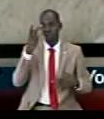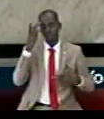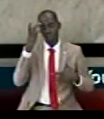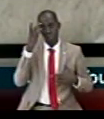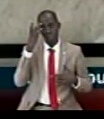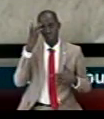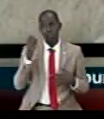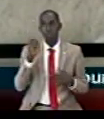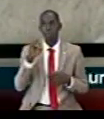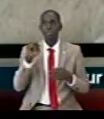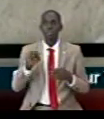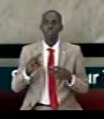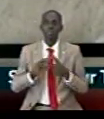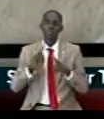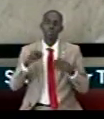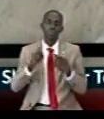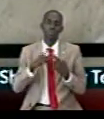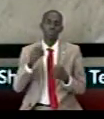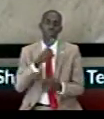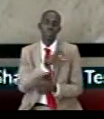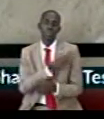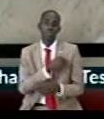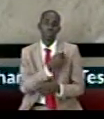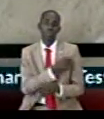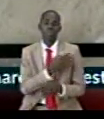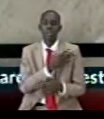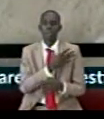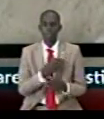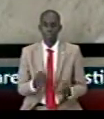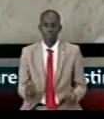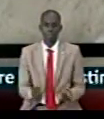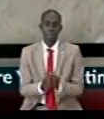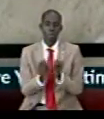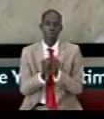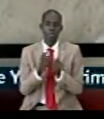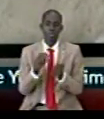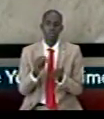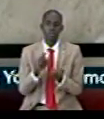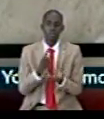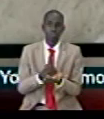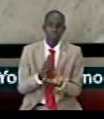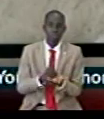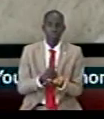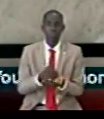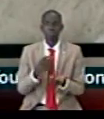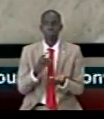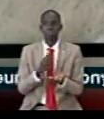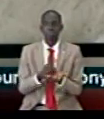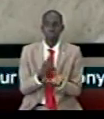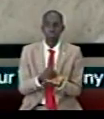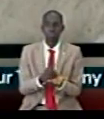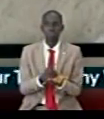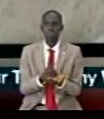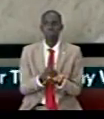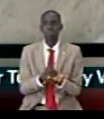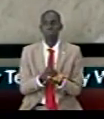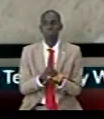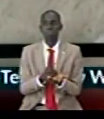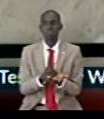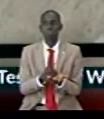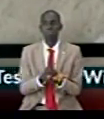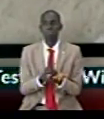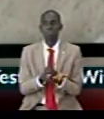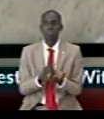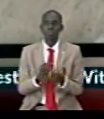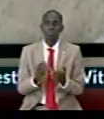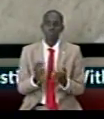I had to go to the hospital, and then I met a doctor. She prescribed some test for